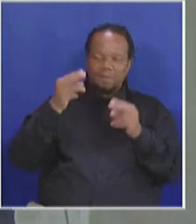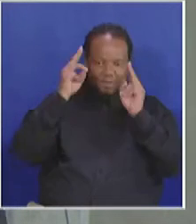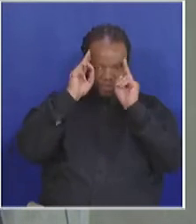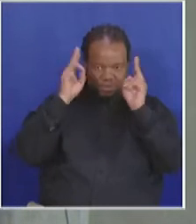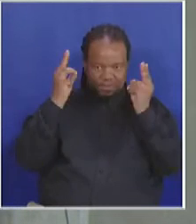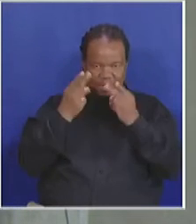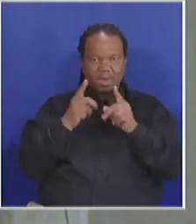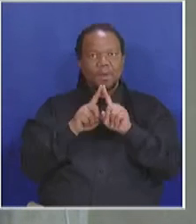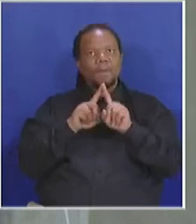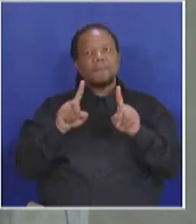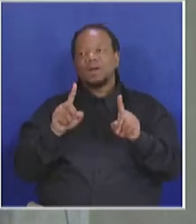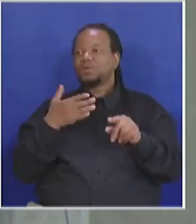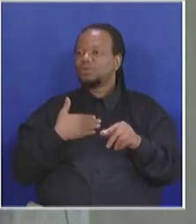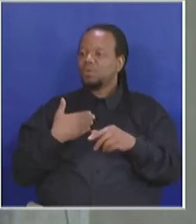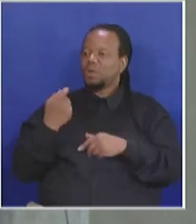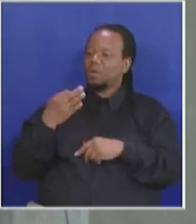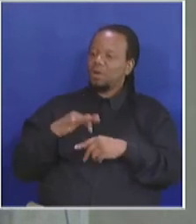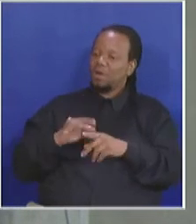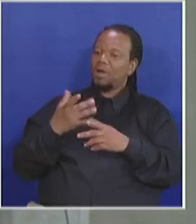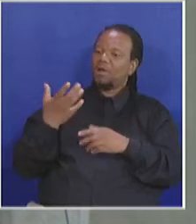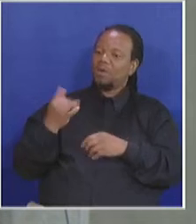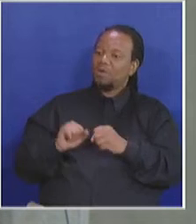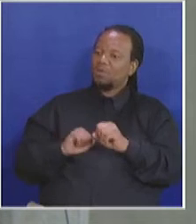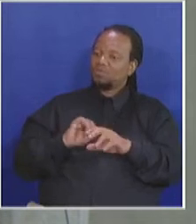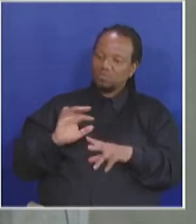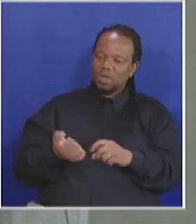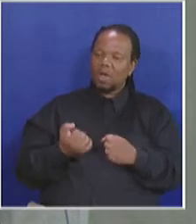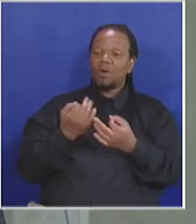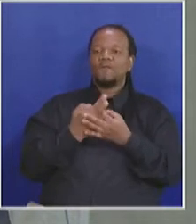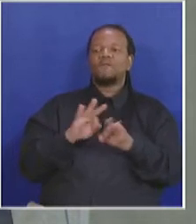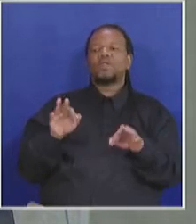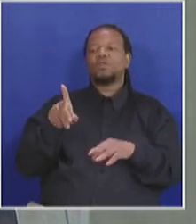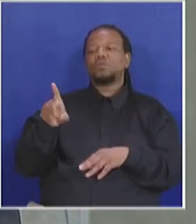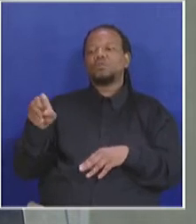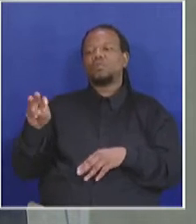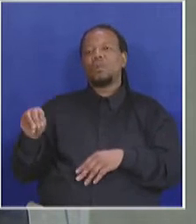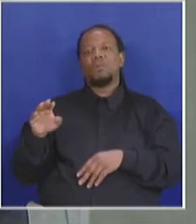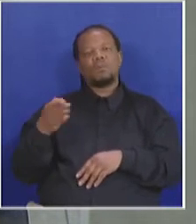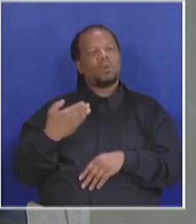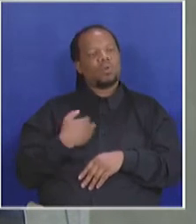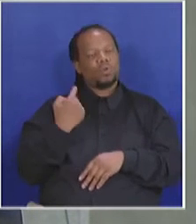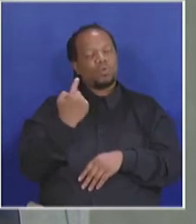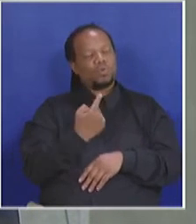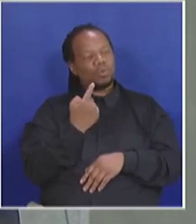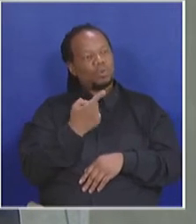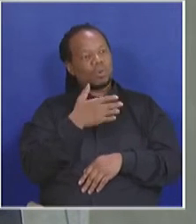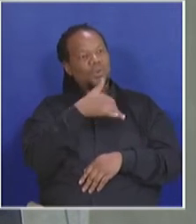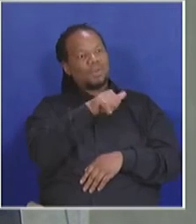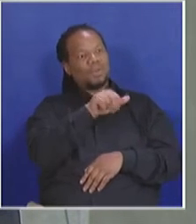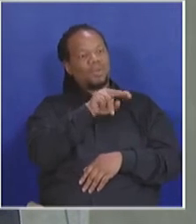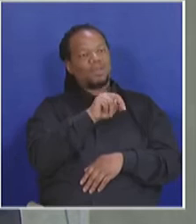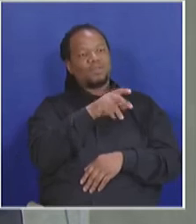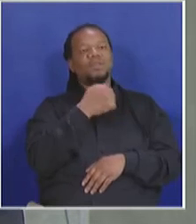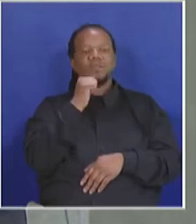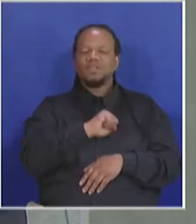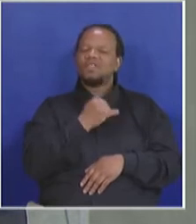from hard-earned freedom. Honorable Chair, it is not a crime for the ANC to admit defeat. I